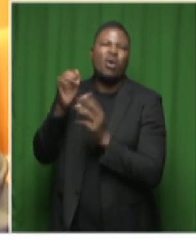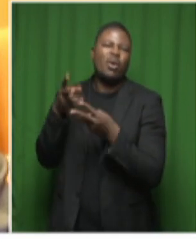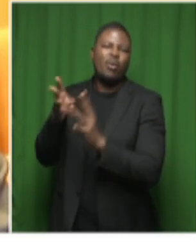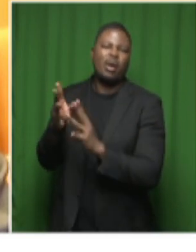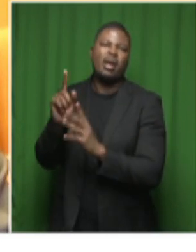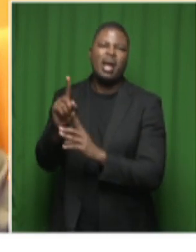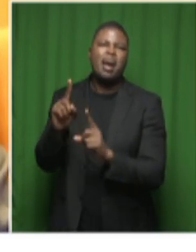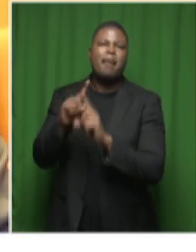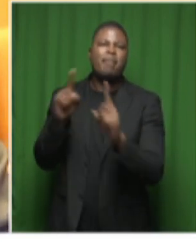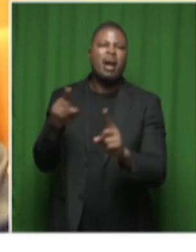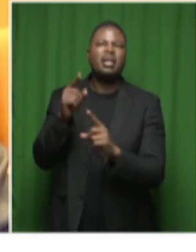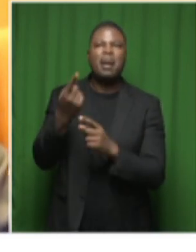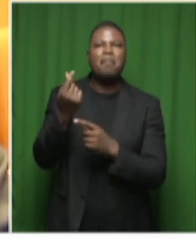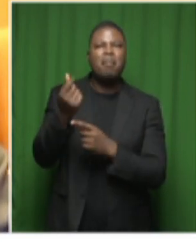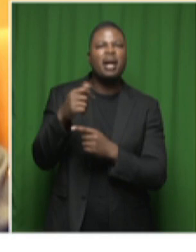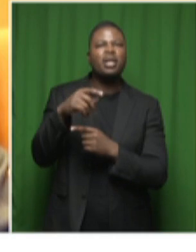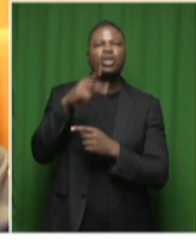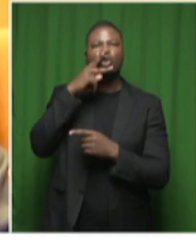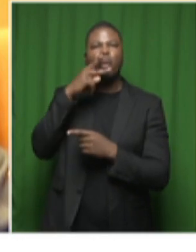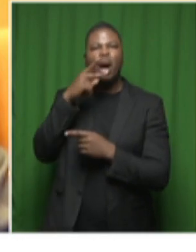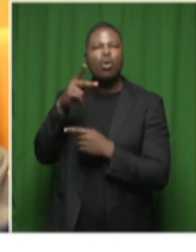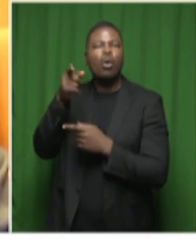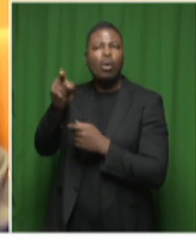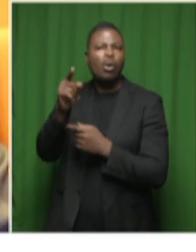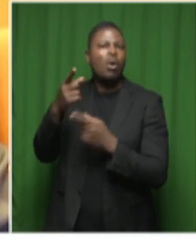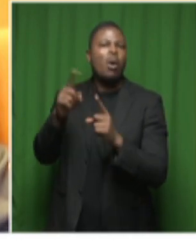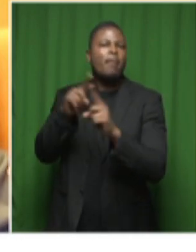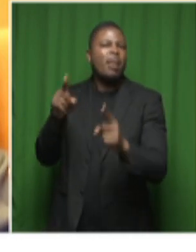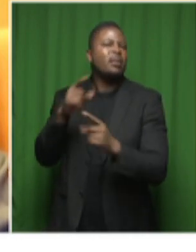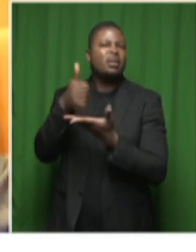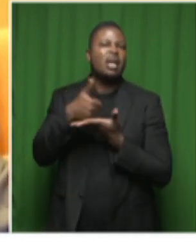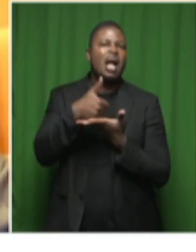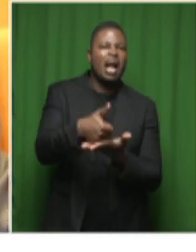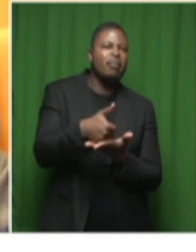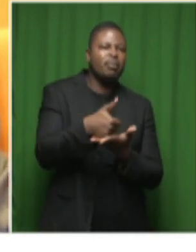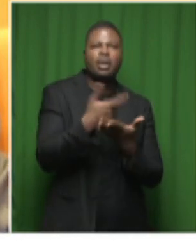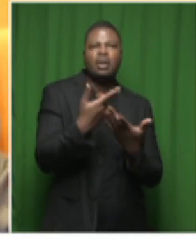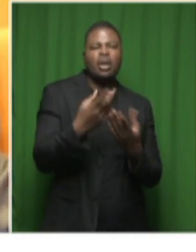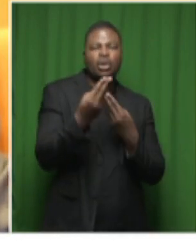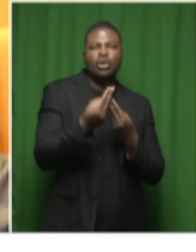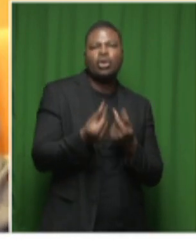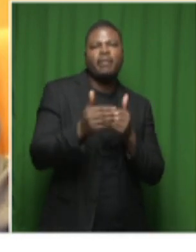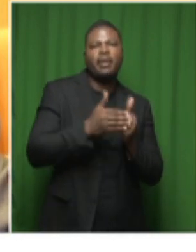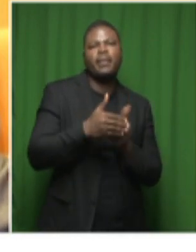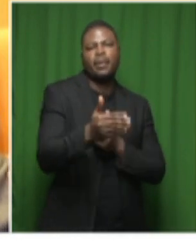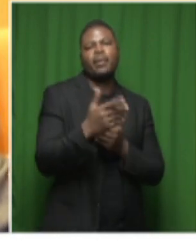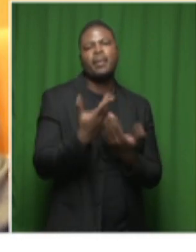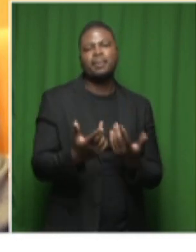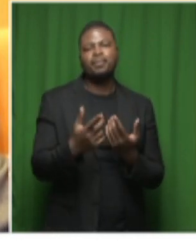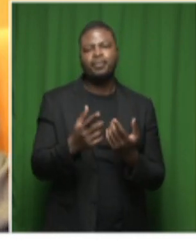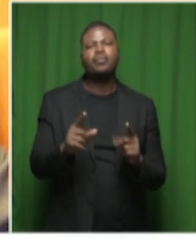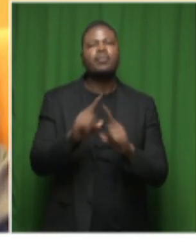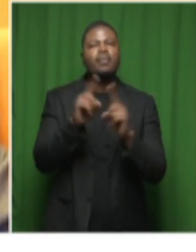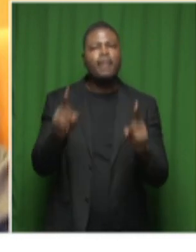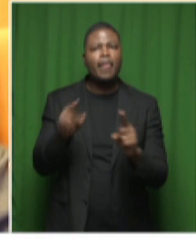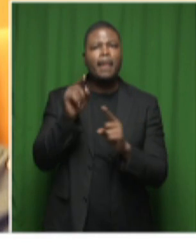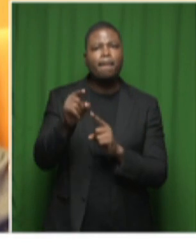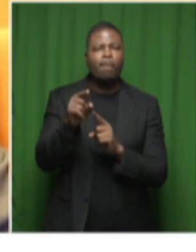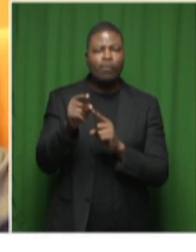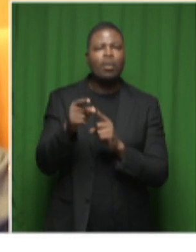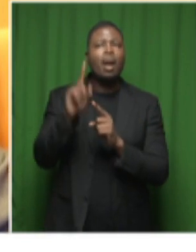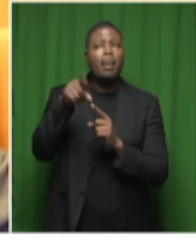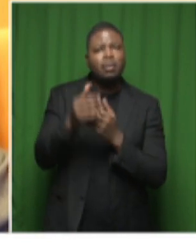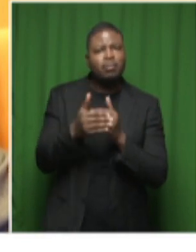receiving tobacco money. But somehow the WHO picked that up, and they thought that was such a serious thing that they needed to withdraw. We